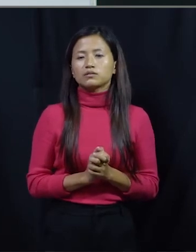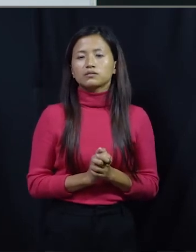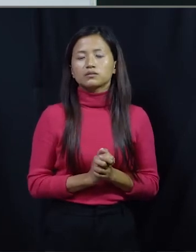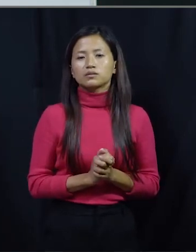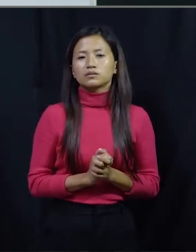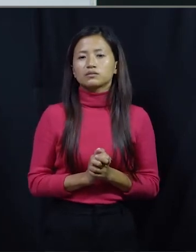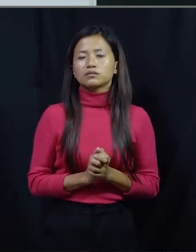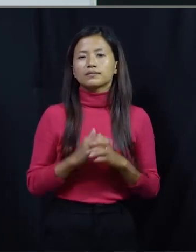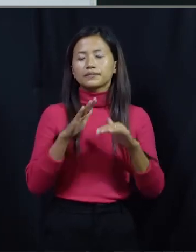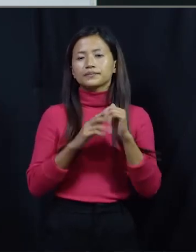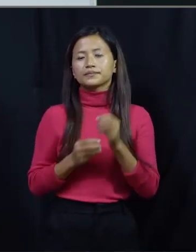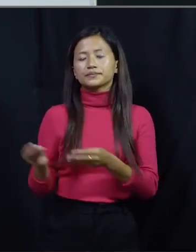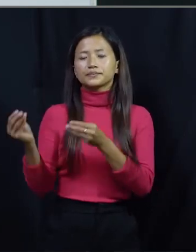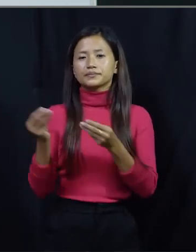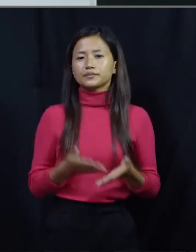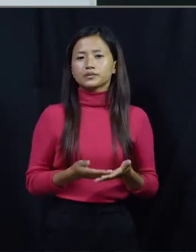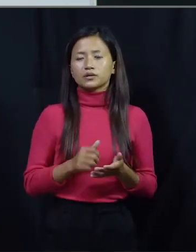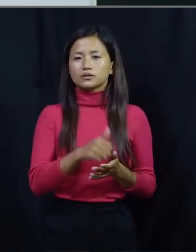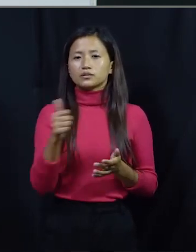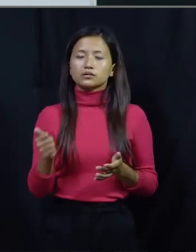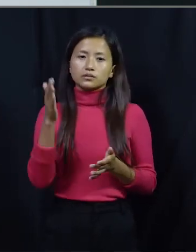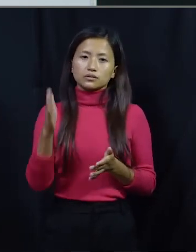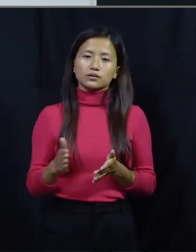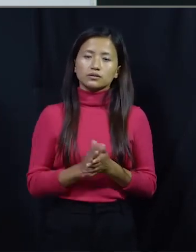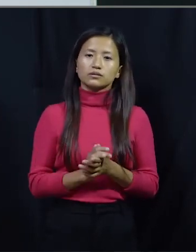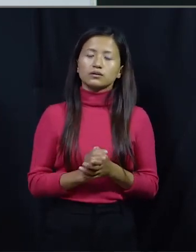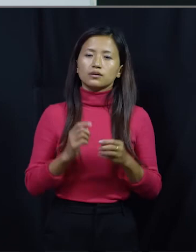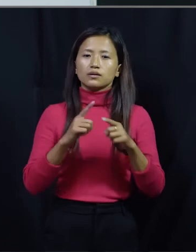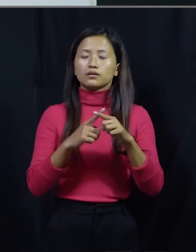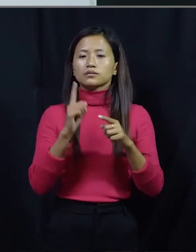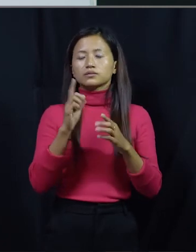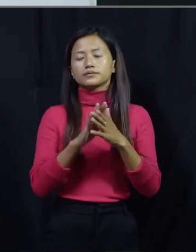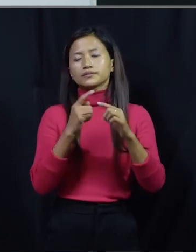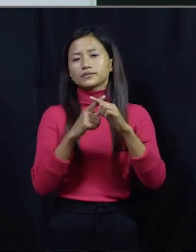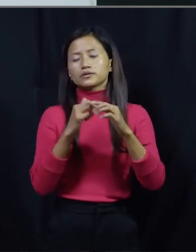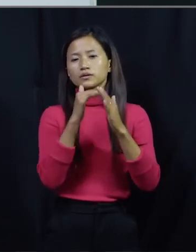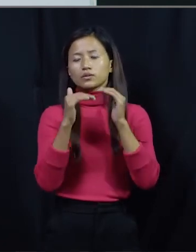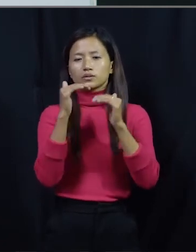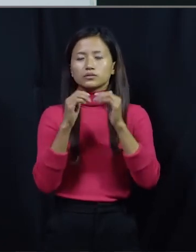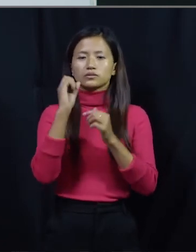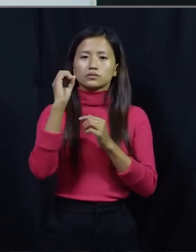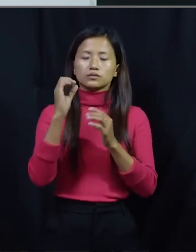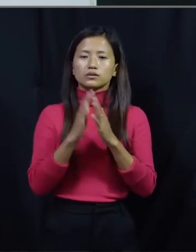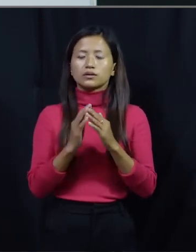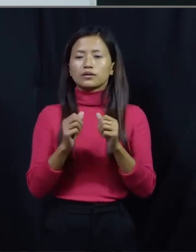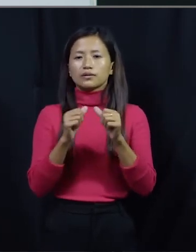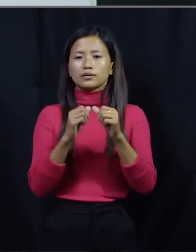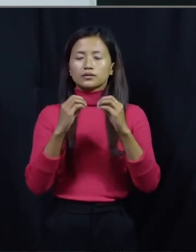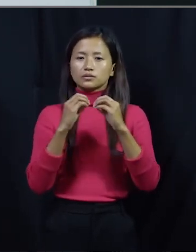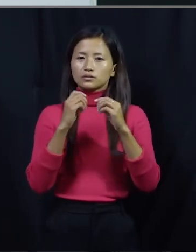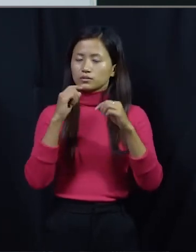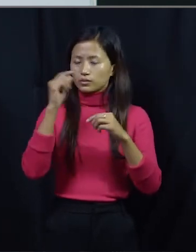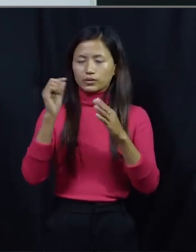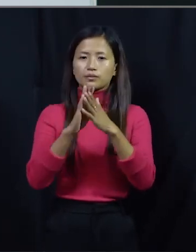square. Then you bring this one other side, x1 square minus x2 square equal to 0, a square minus b